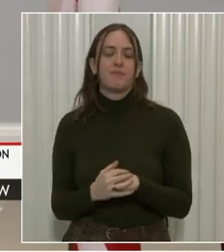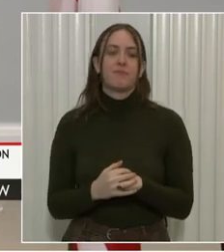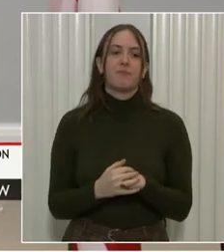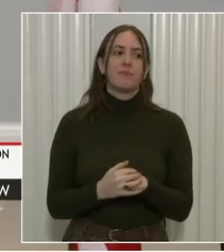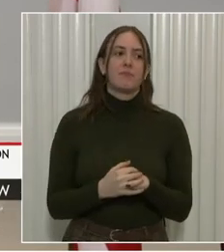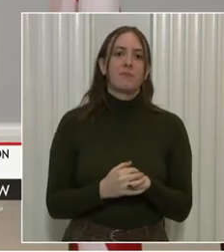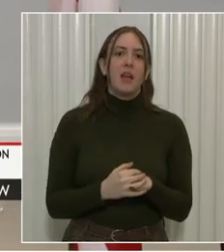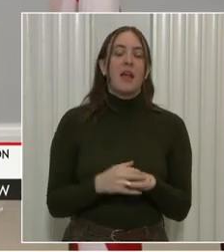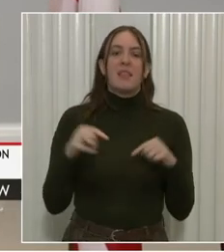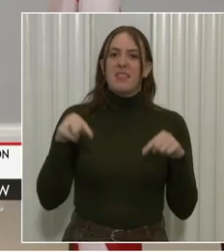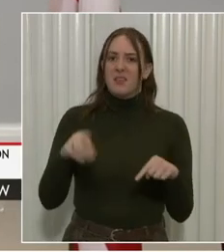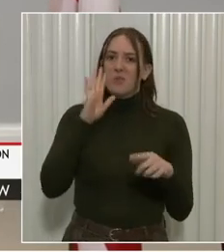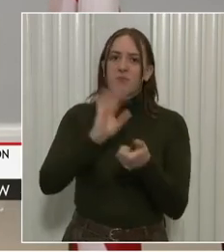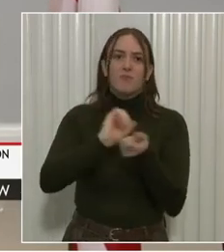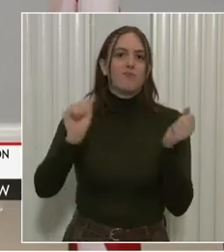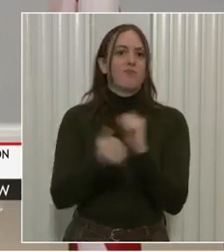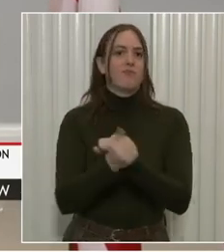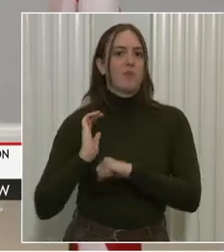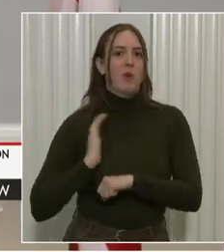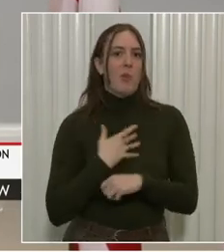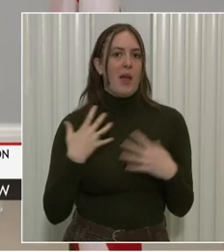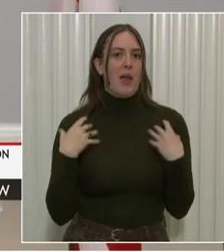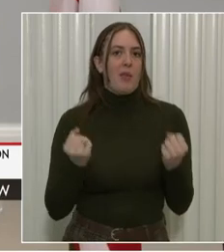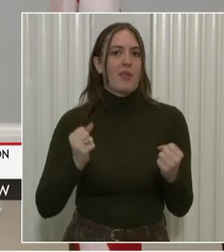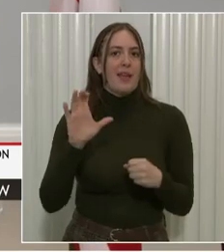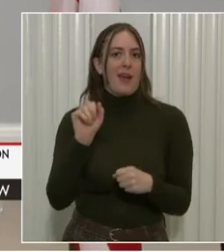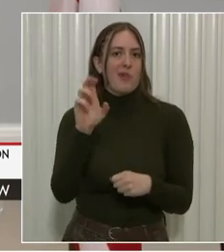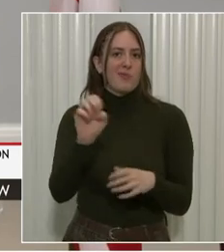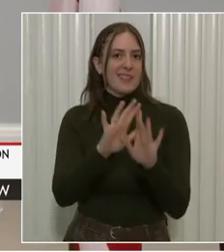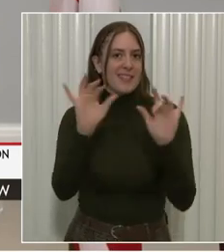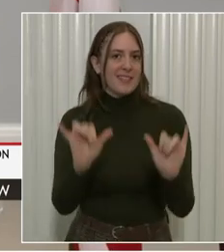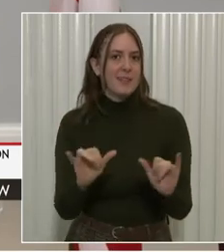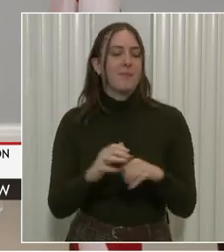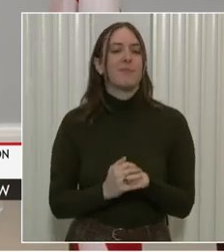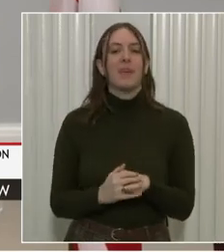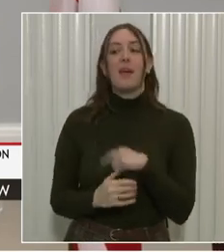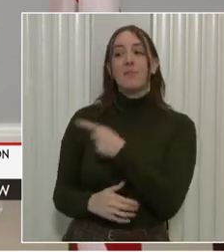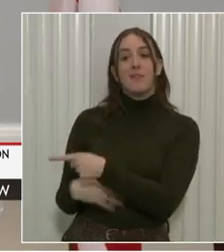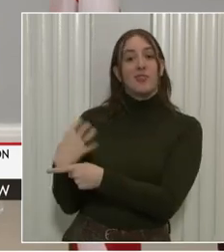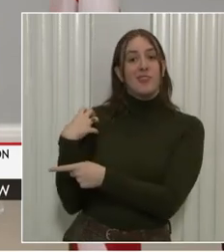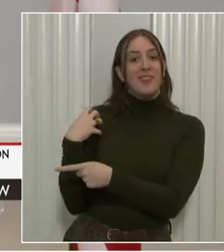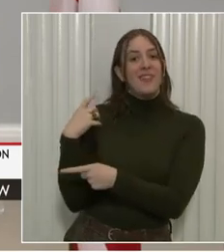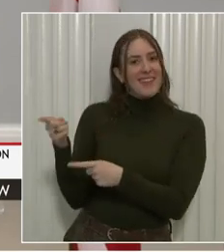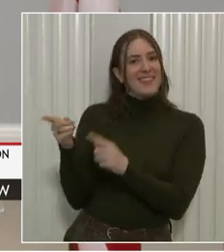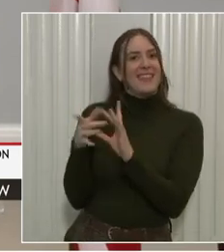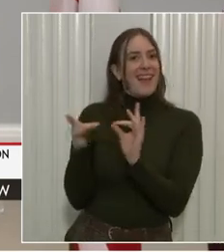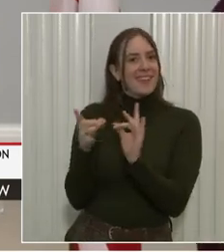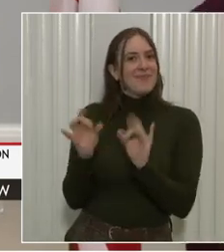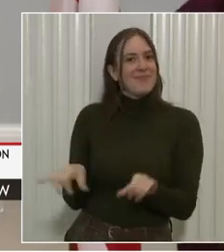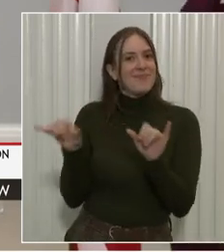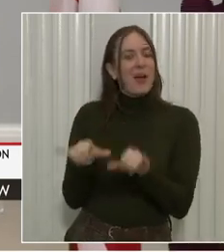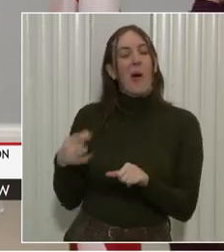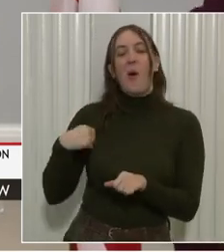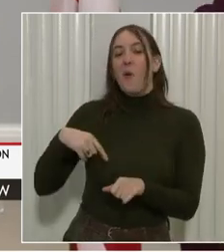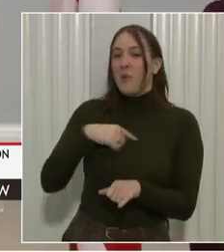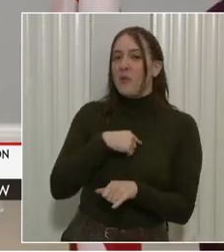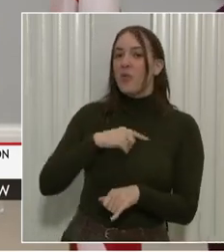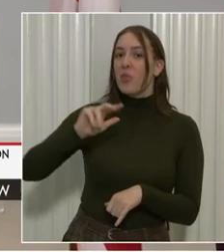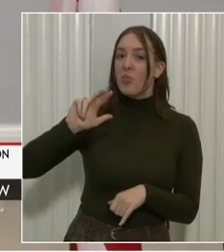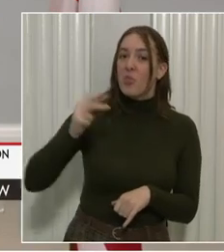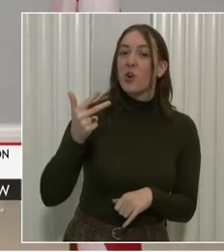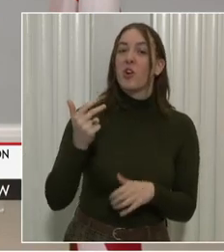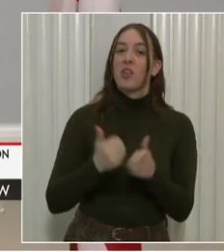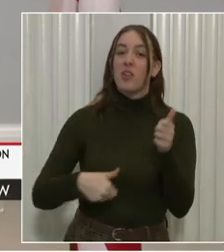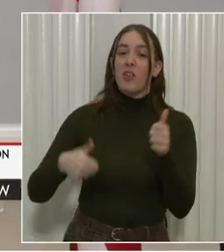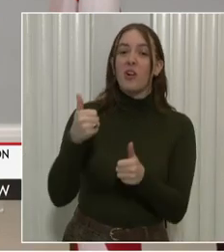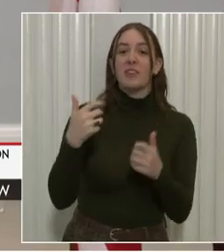system. And as the chief likes to say, we are the third largest healthcare provider, a